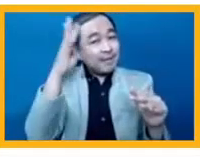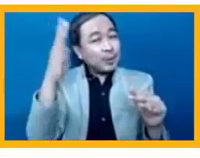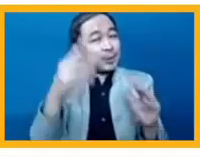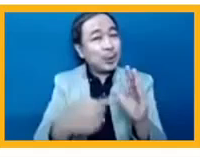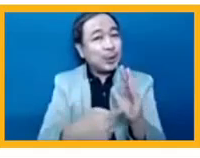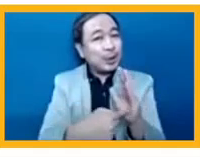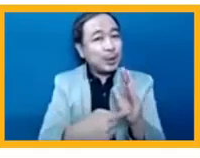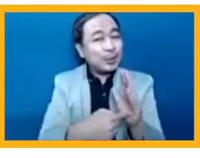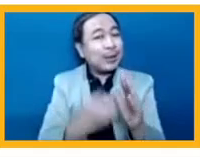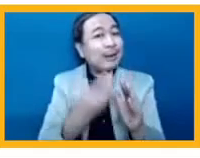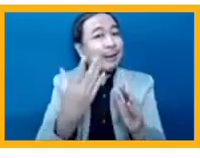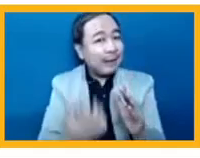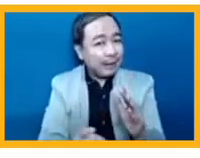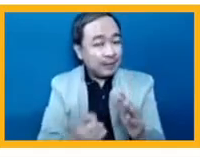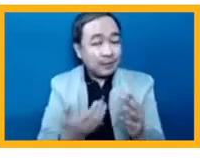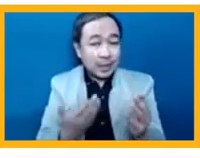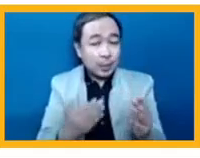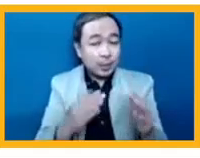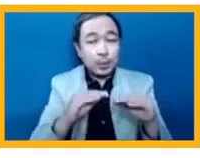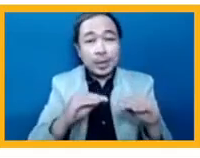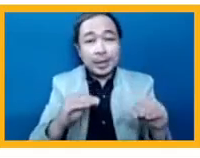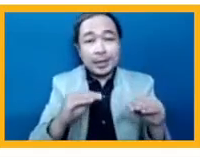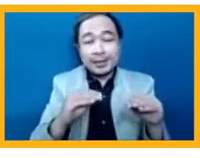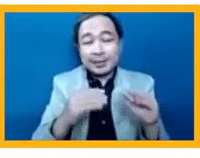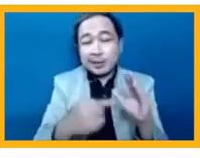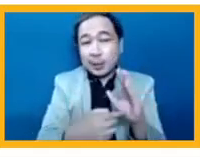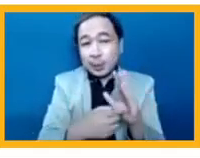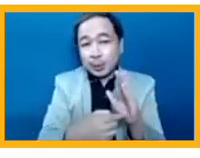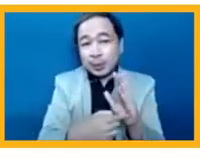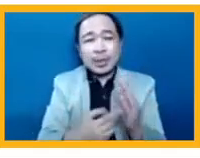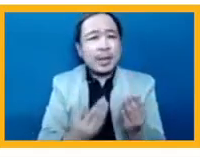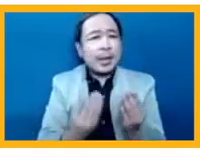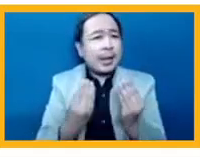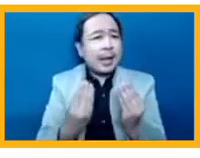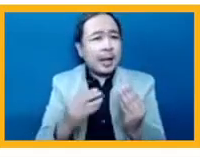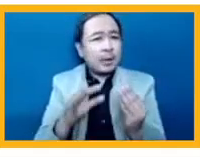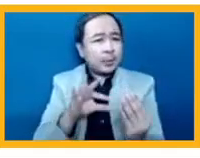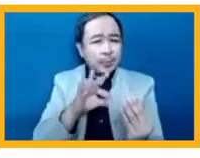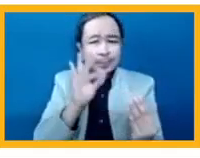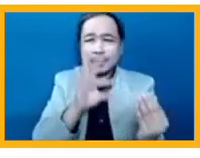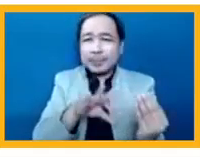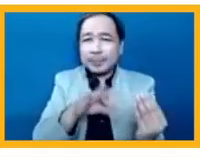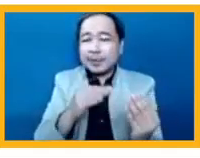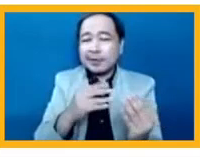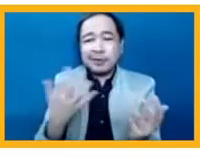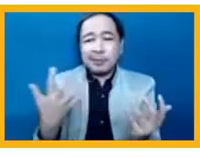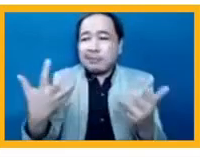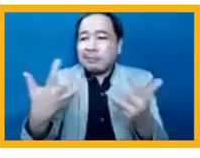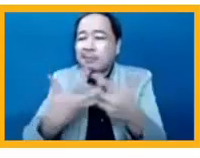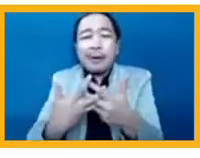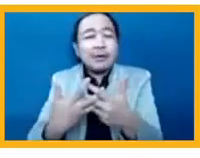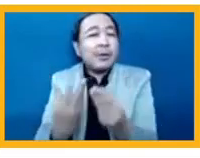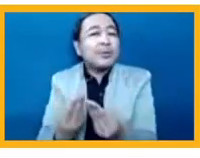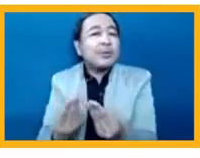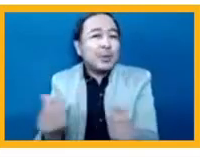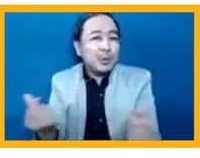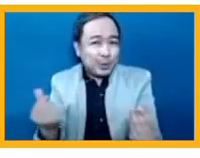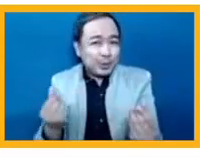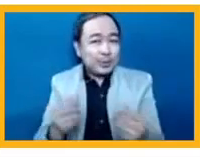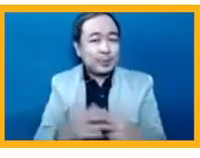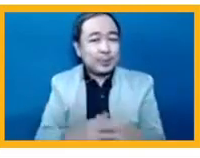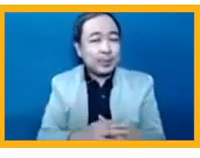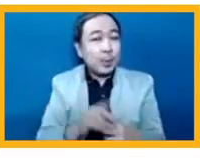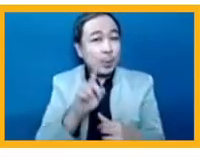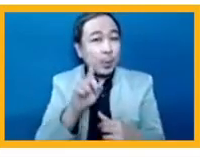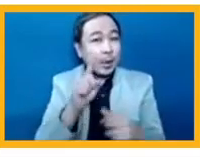the second consideration on how do we pick the right solution from what's available. One of the key